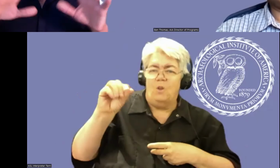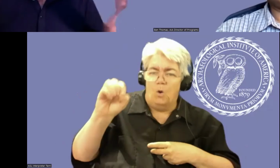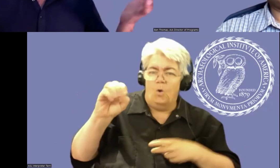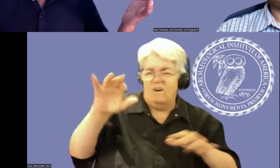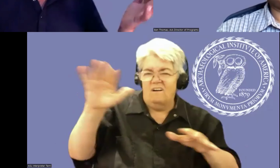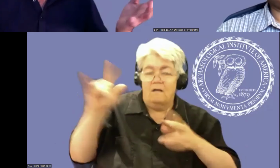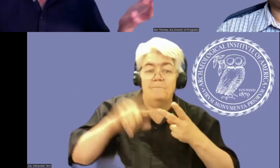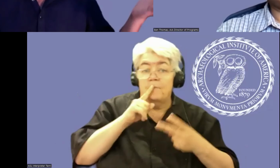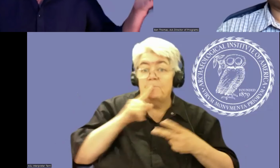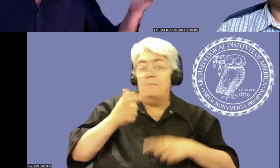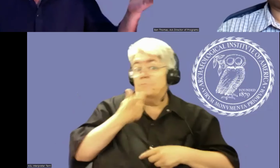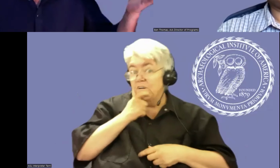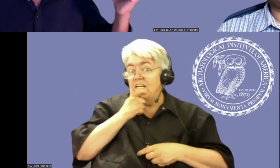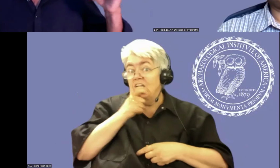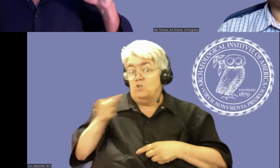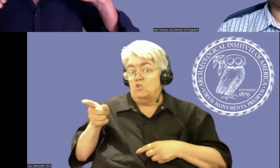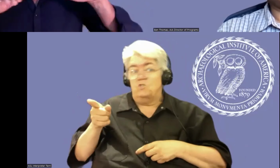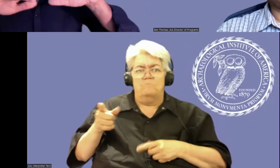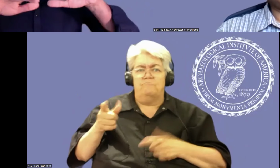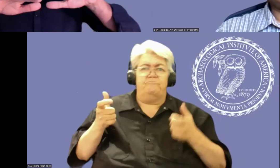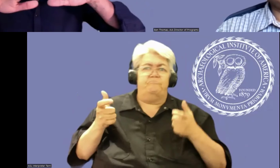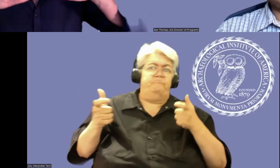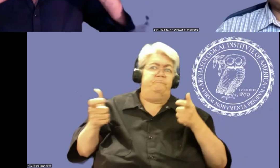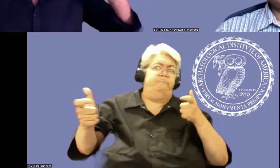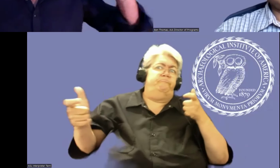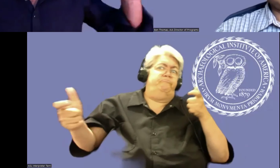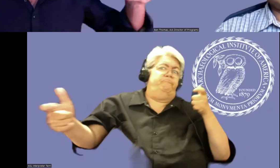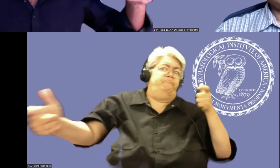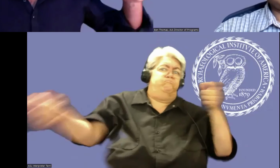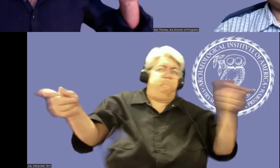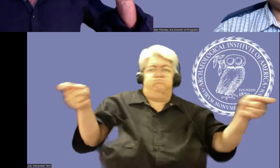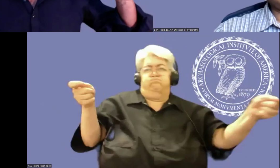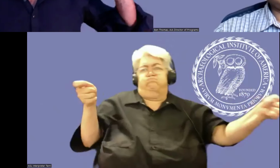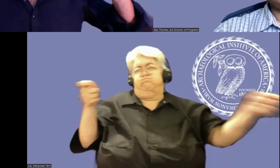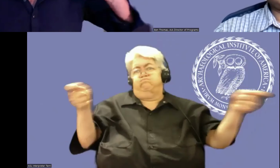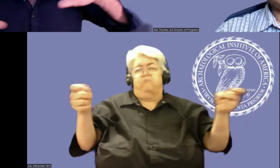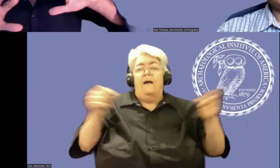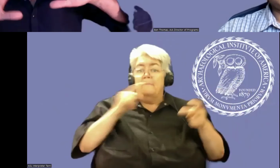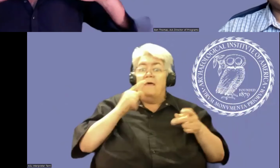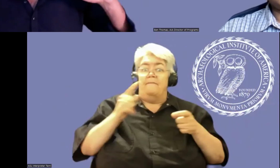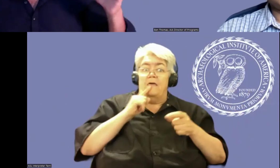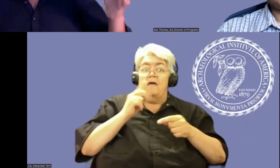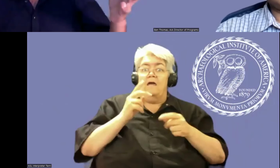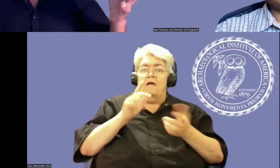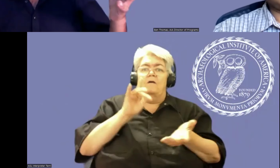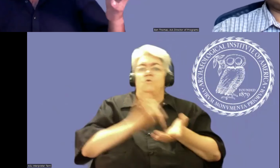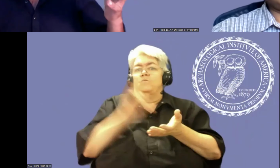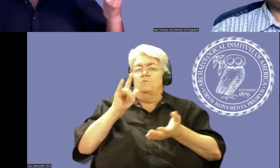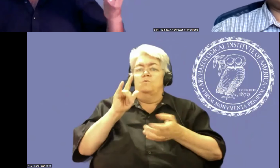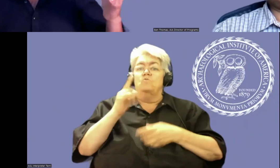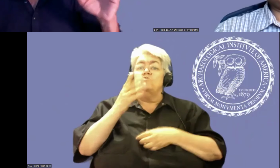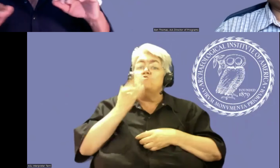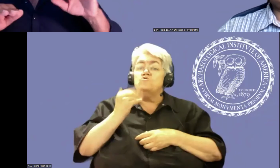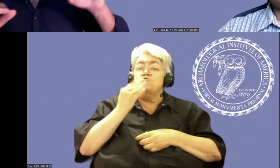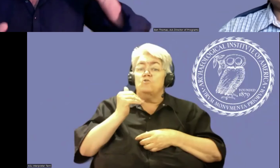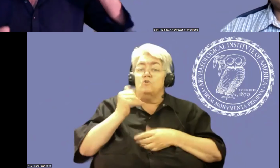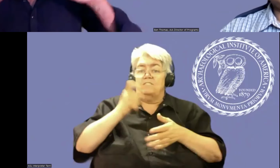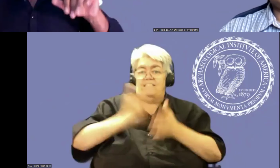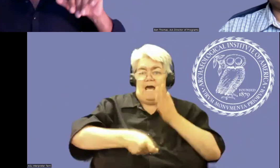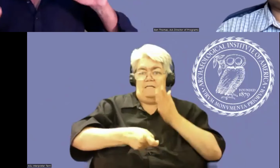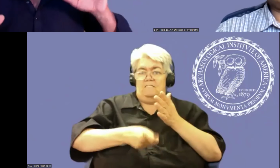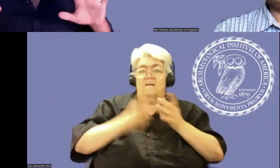have a massive empire and they, uh, levy sugar duties across all of their colonies. So